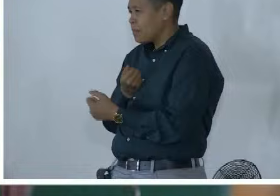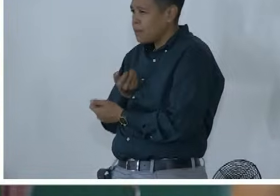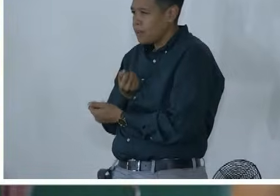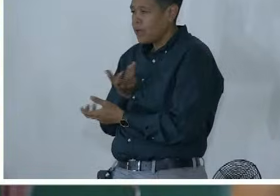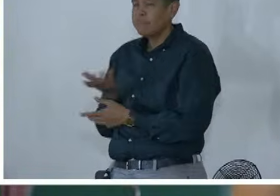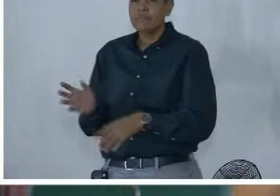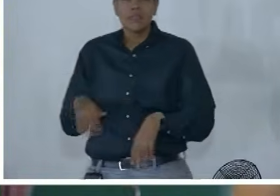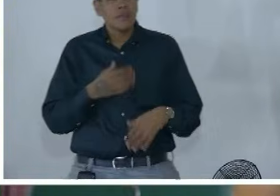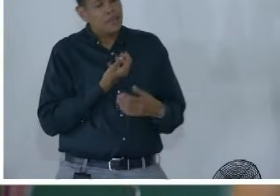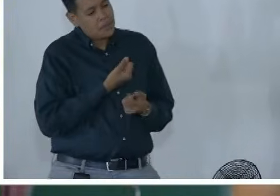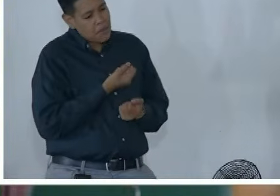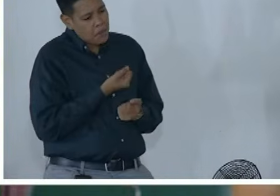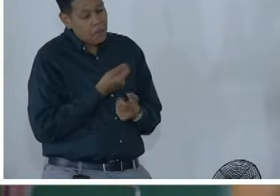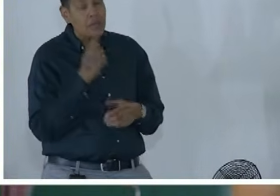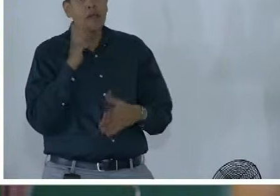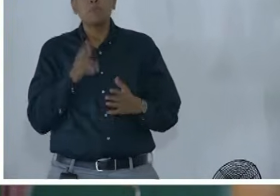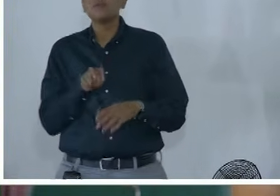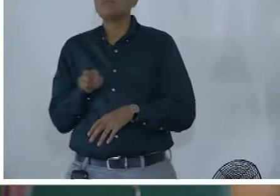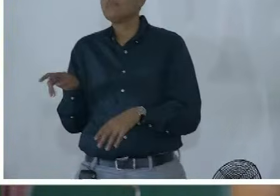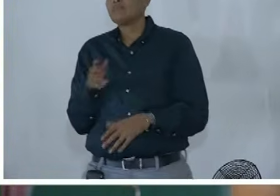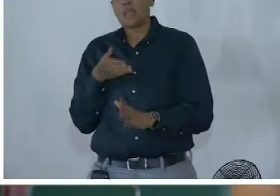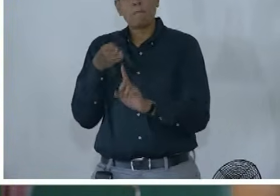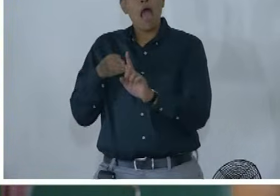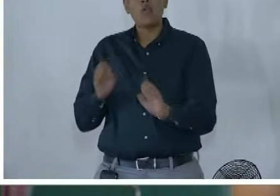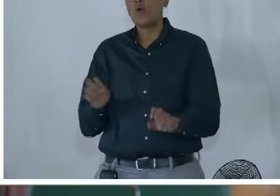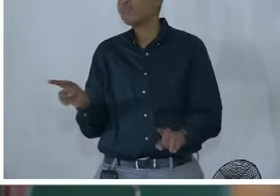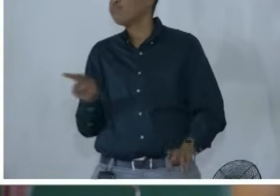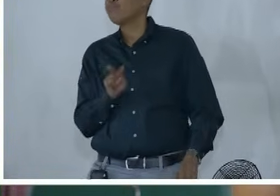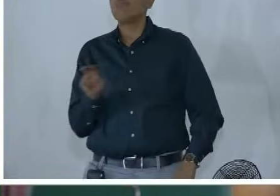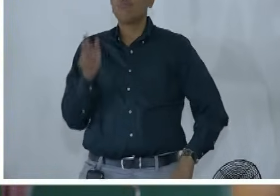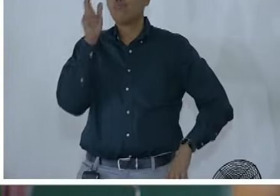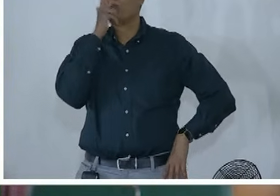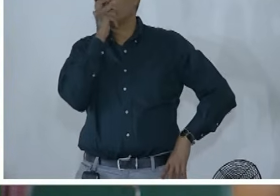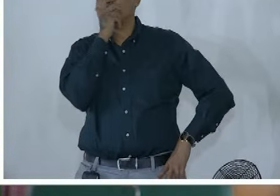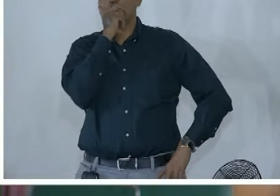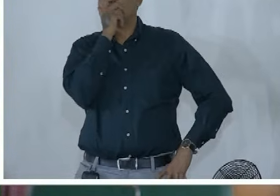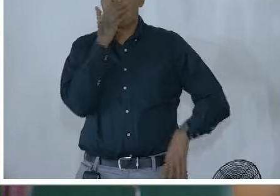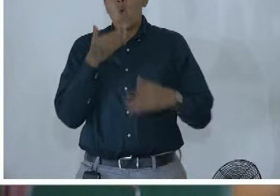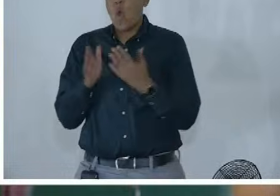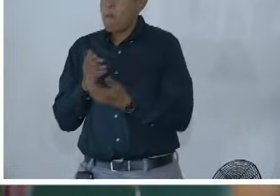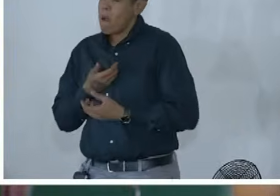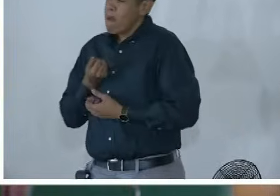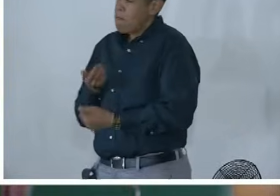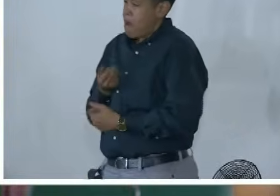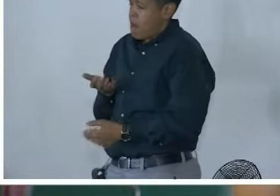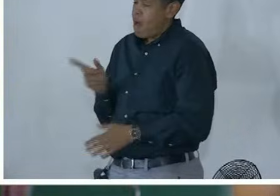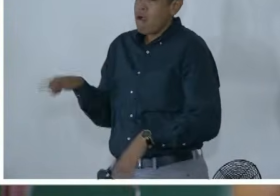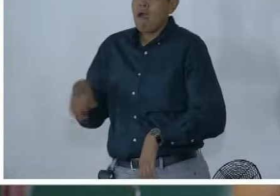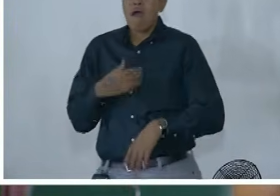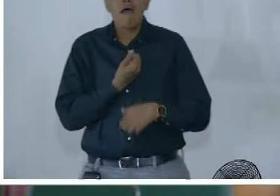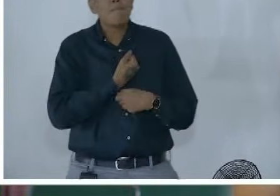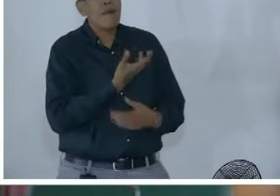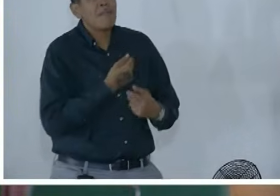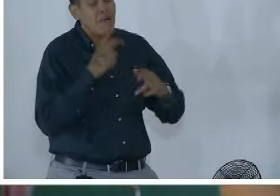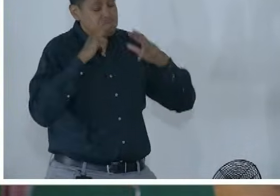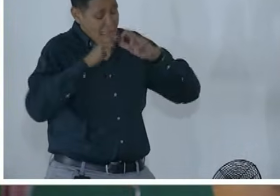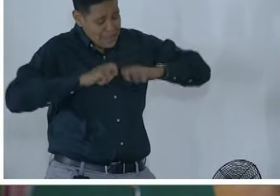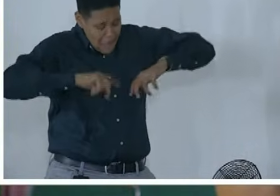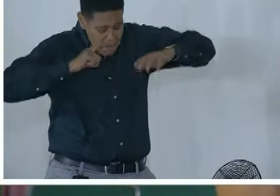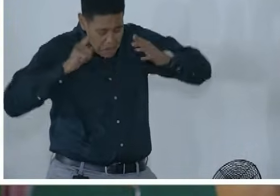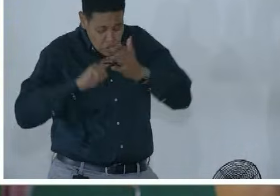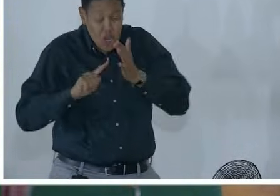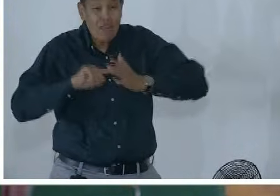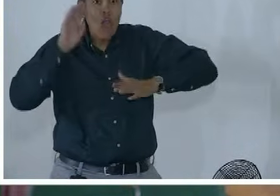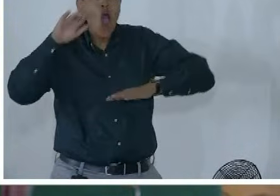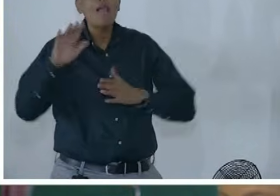an impartial mediator, openly discuss the issues, examine the surveys and any little piece of